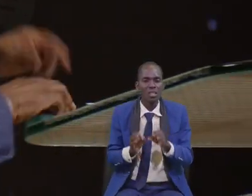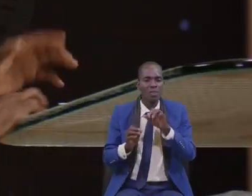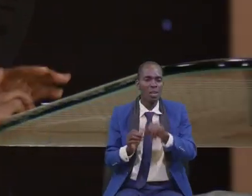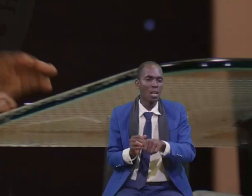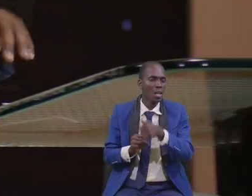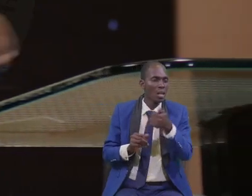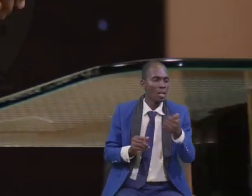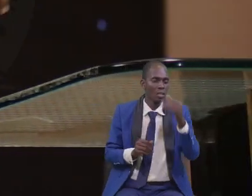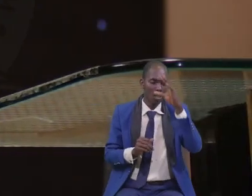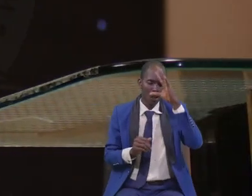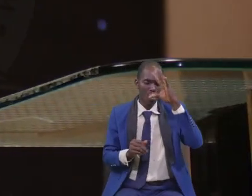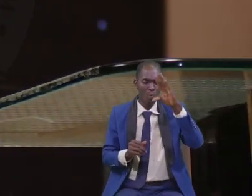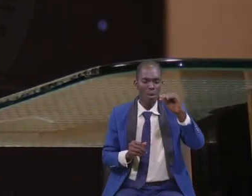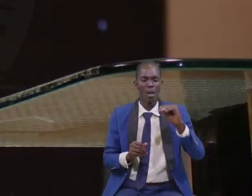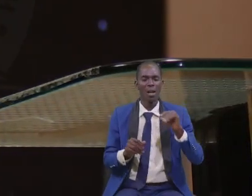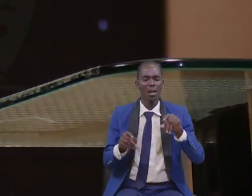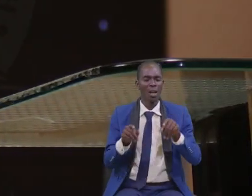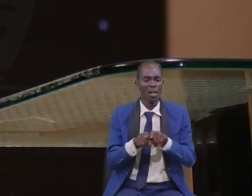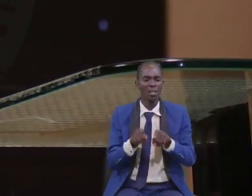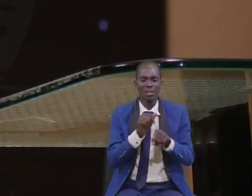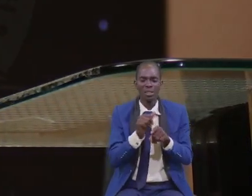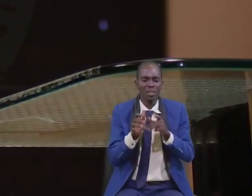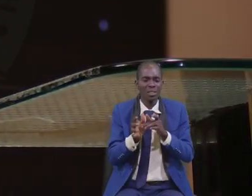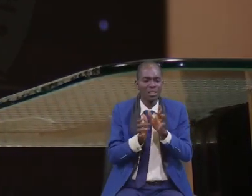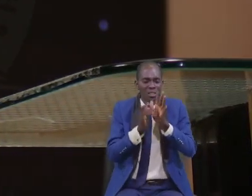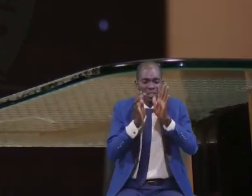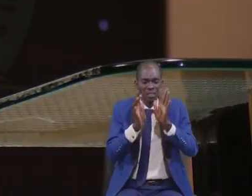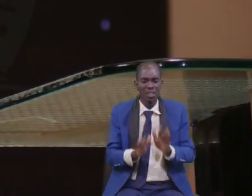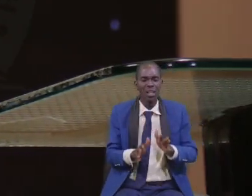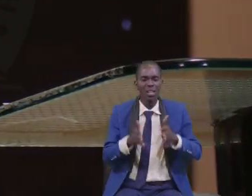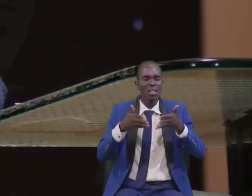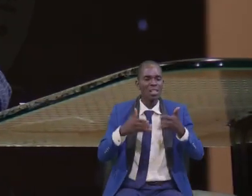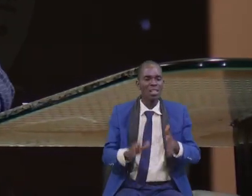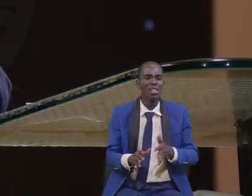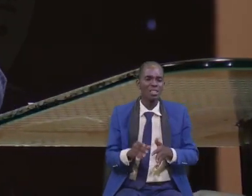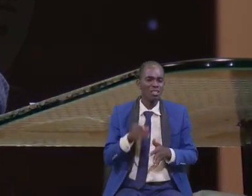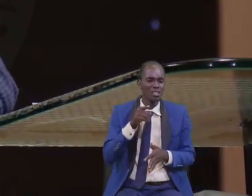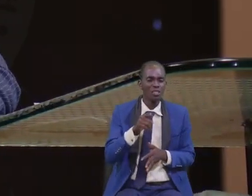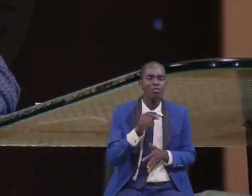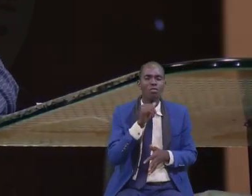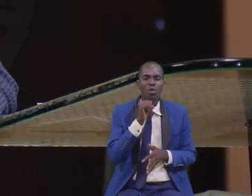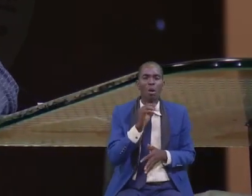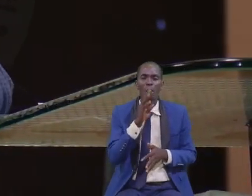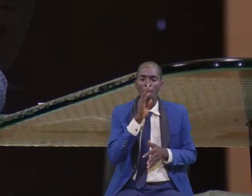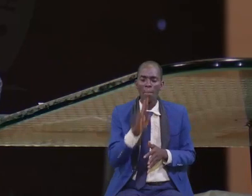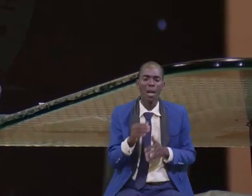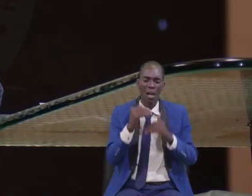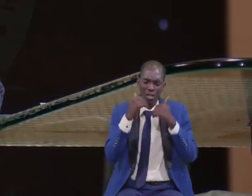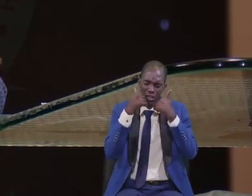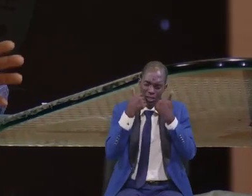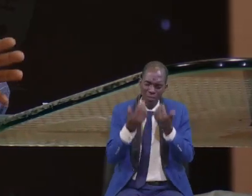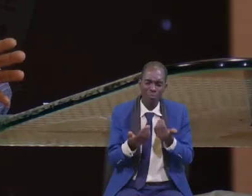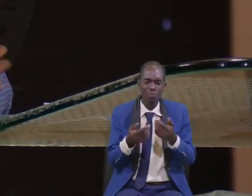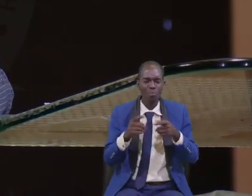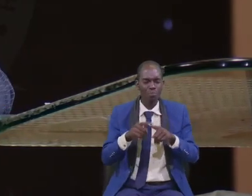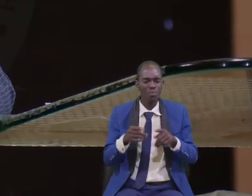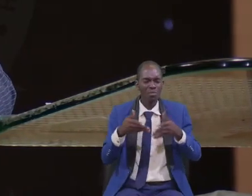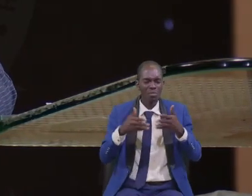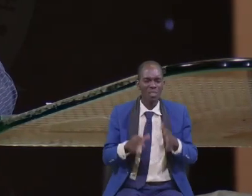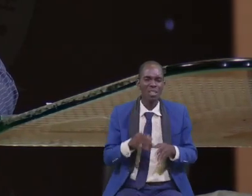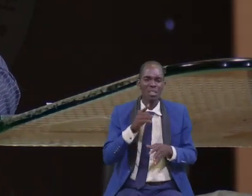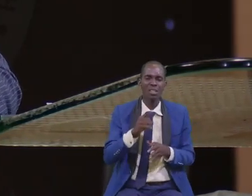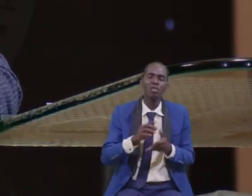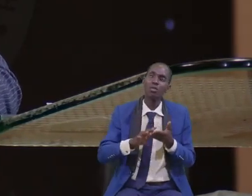suffer as a Christian, let him not be ashamed, but let him glorify